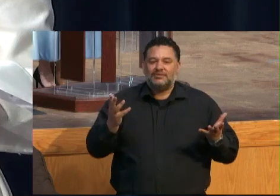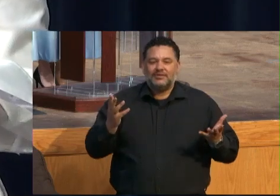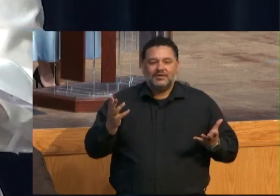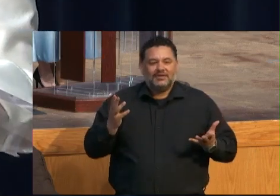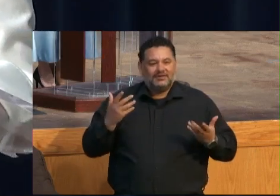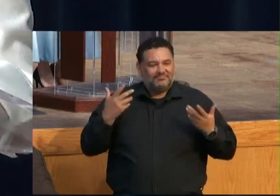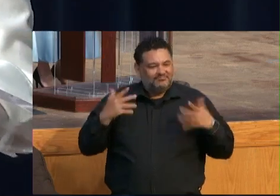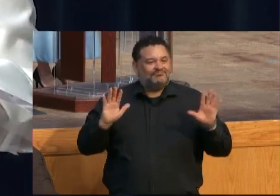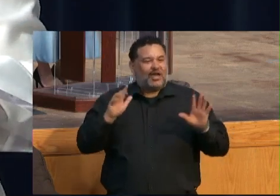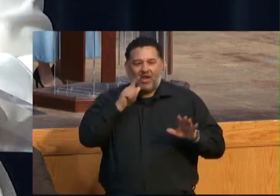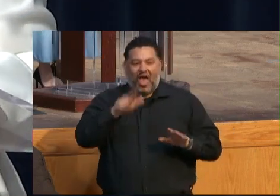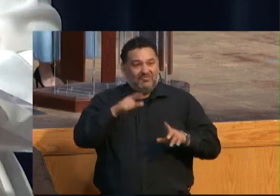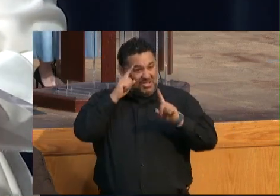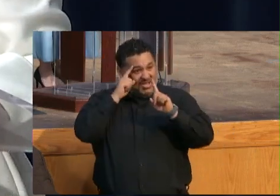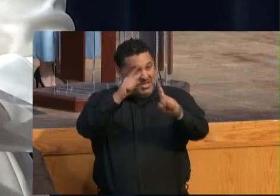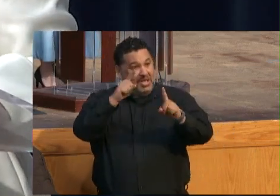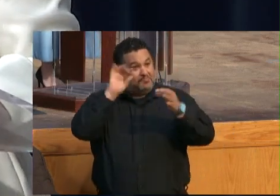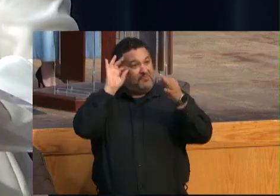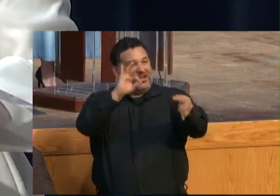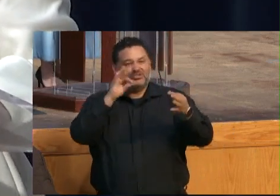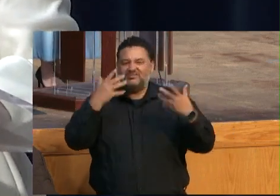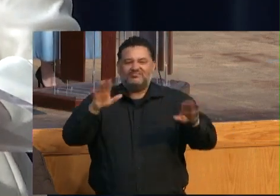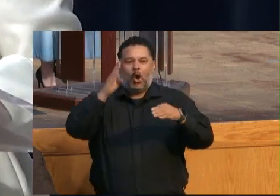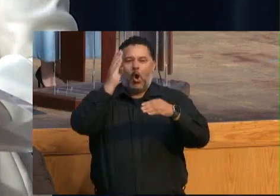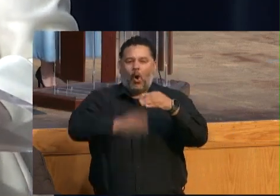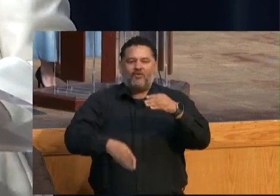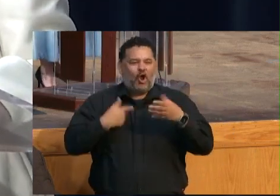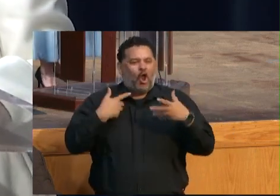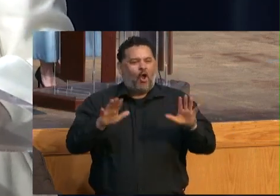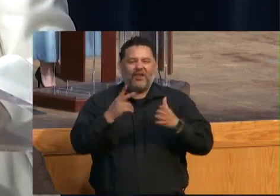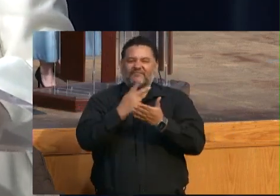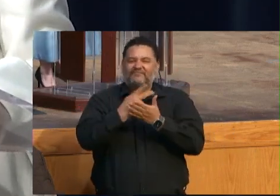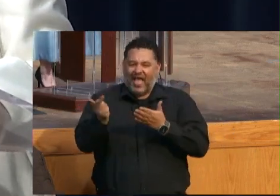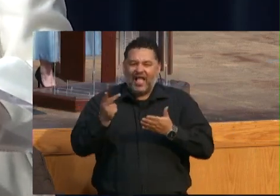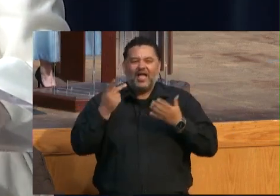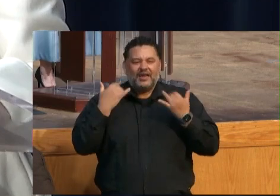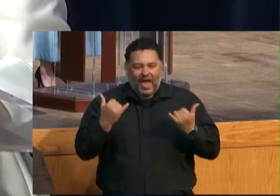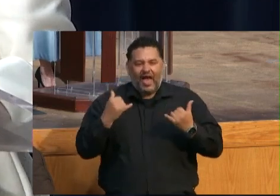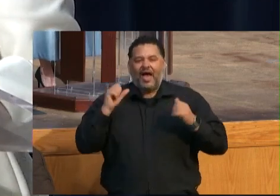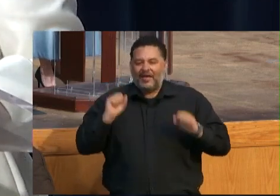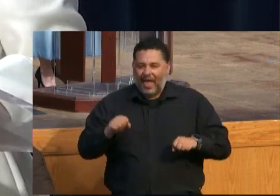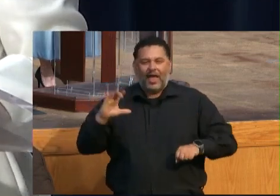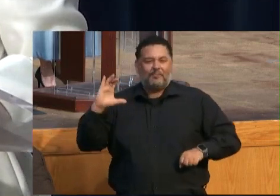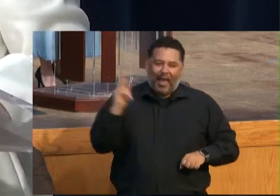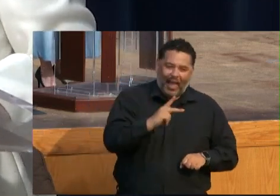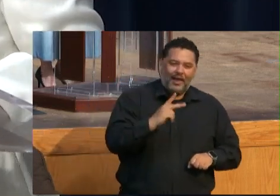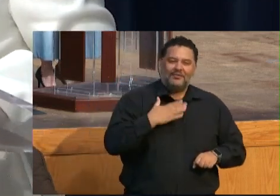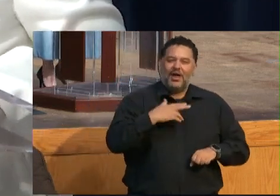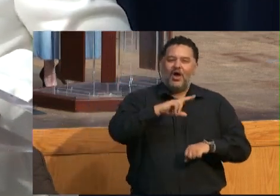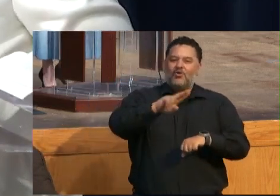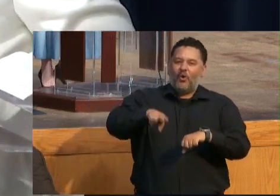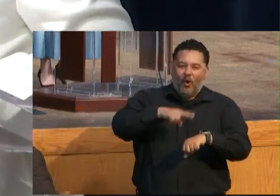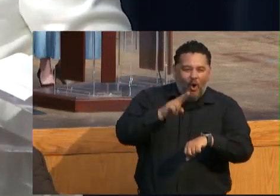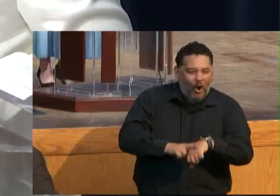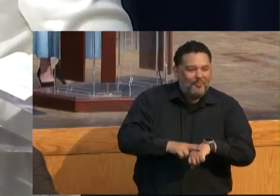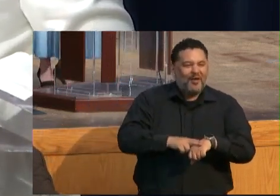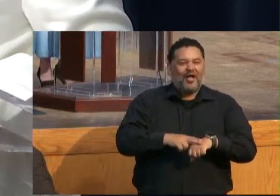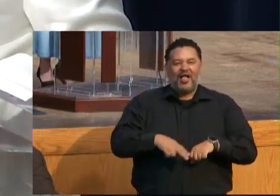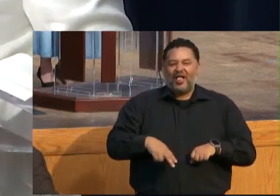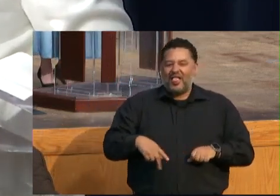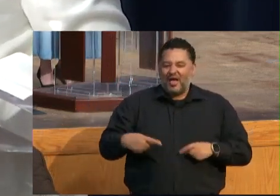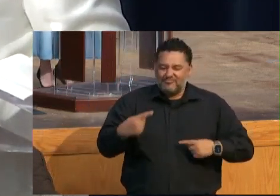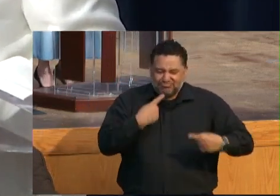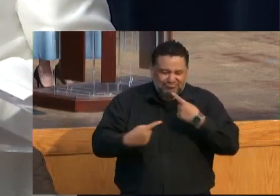perfection. It's over. I have already failed, and I can get back to my normal, corrupt,